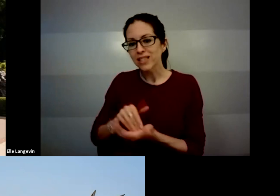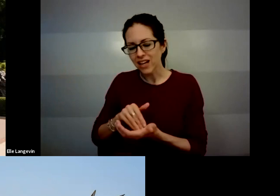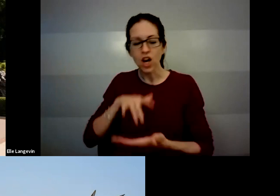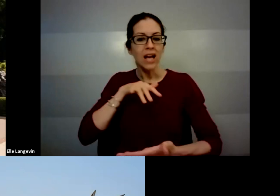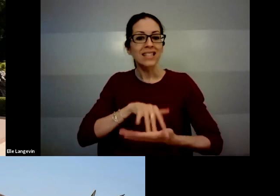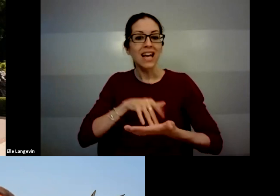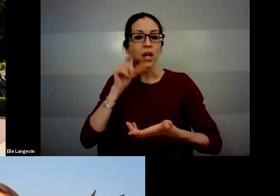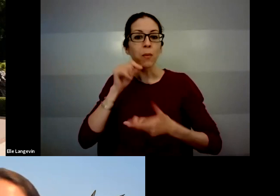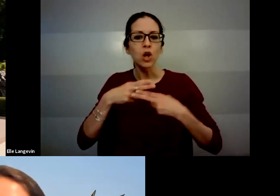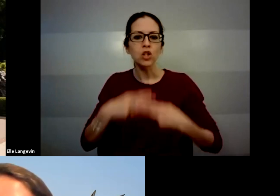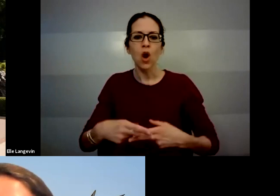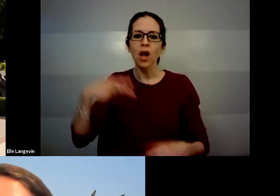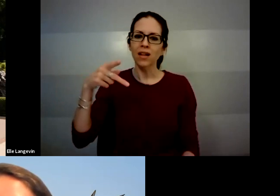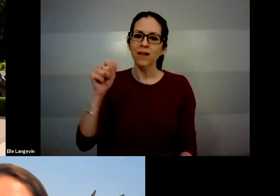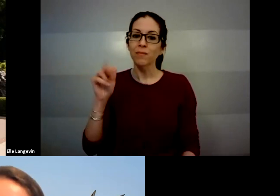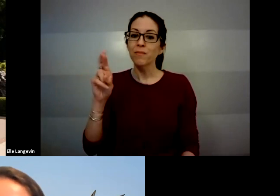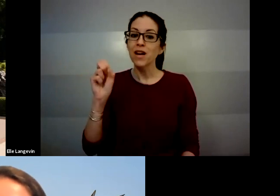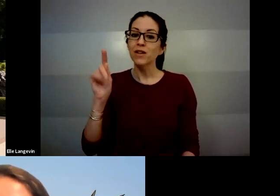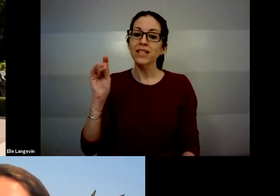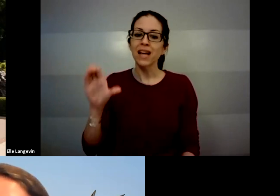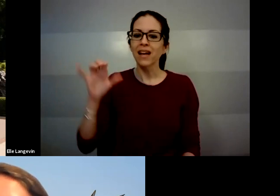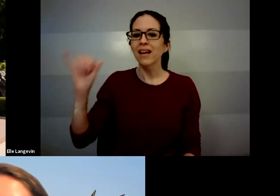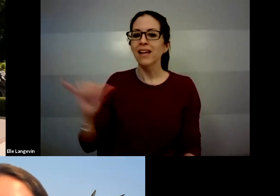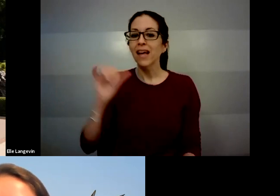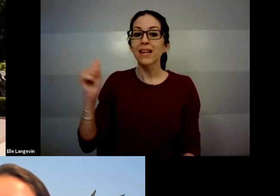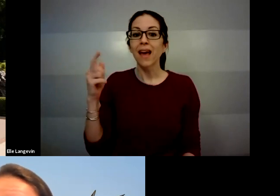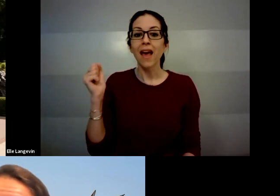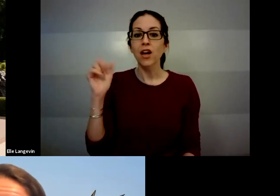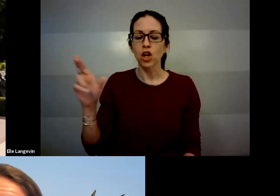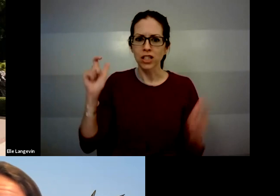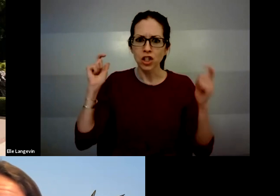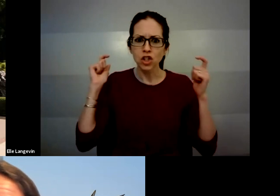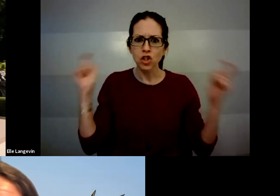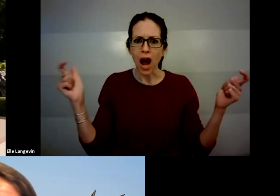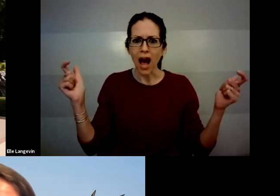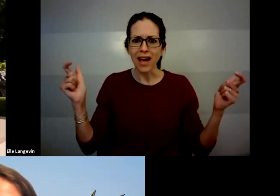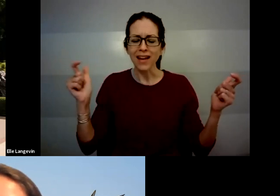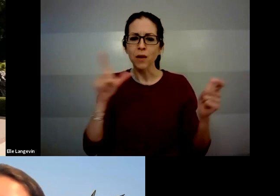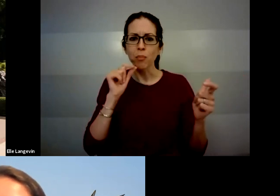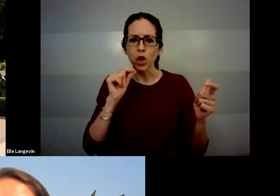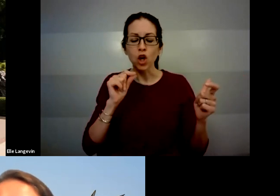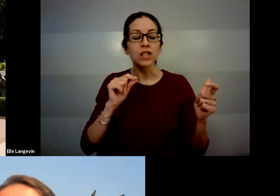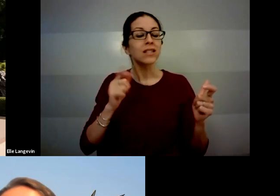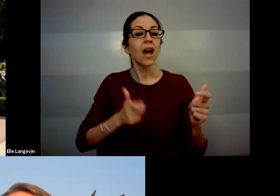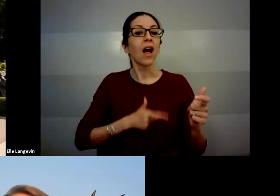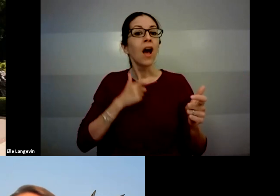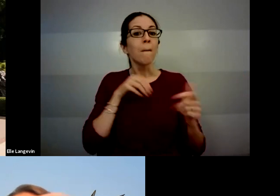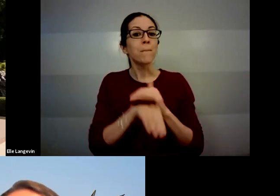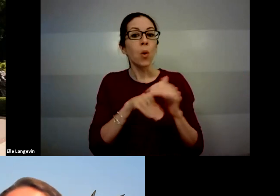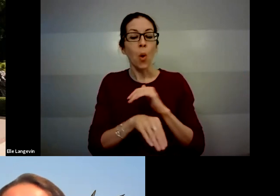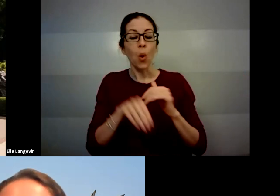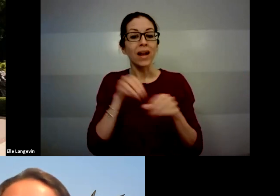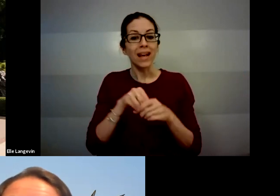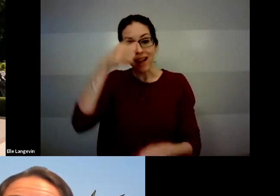these giant ocean-going birds that spend almost their entire life in the ocean that breed in Alaska and can travel to all of